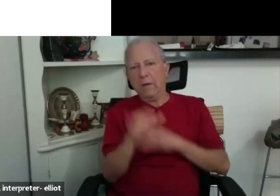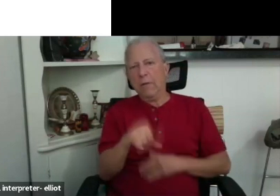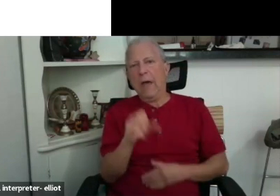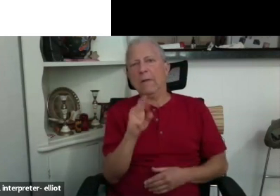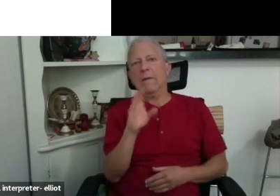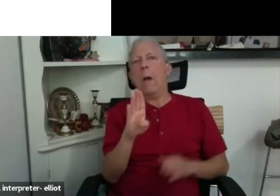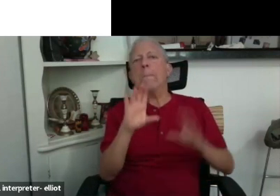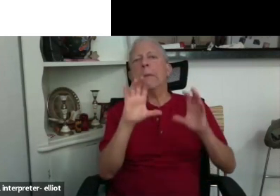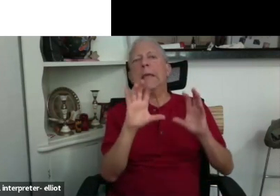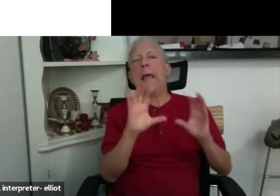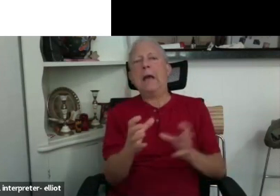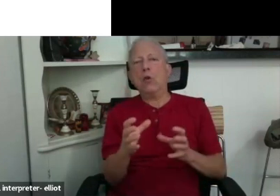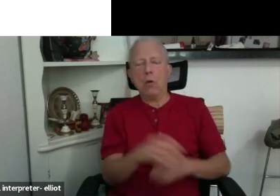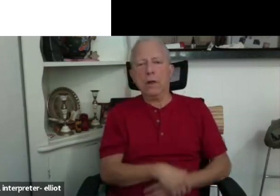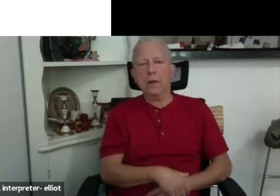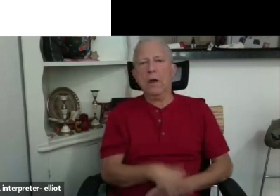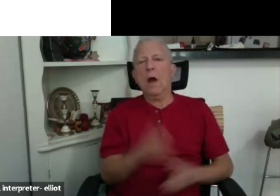of opportunity to cure.